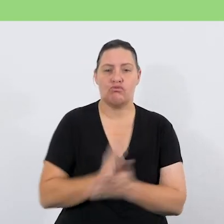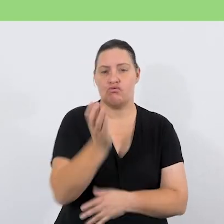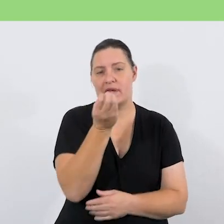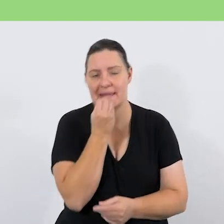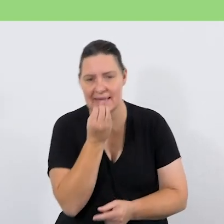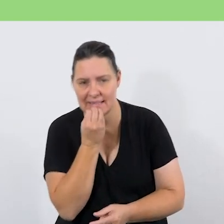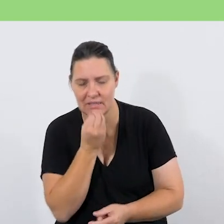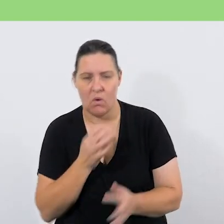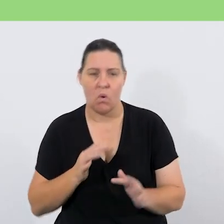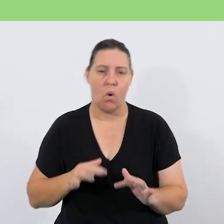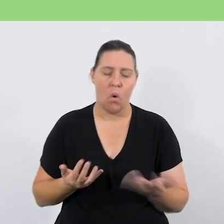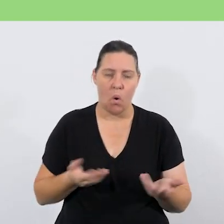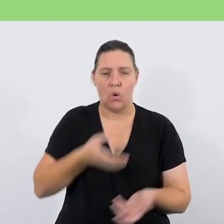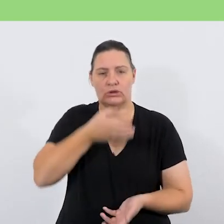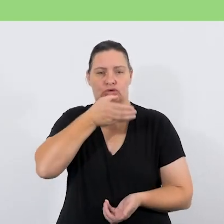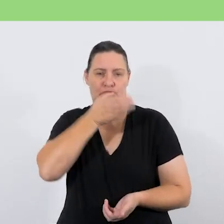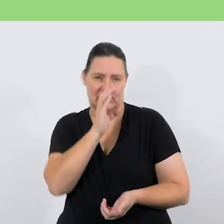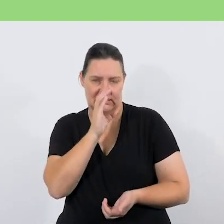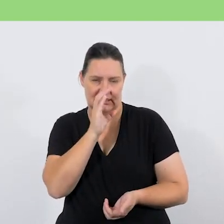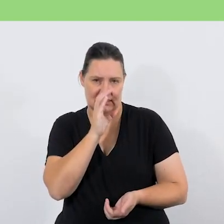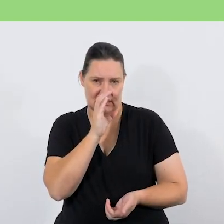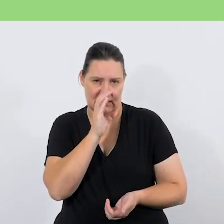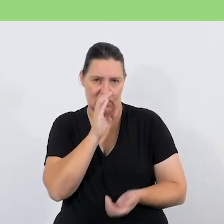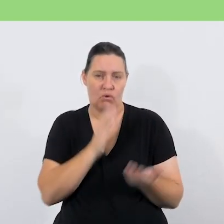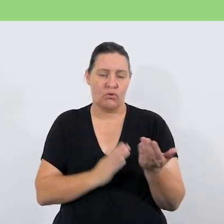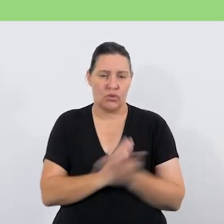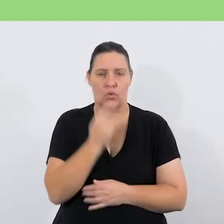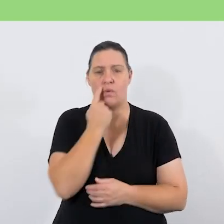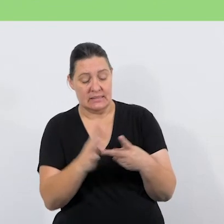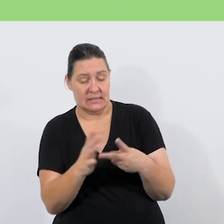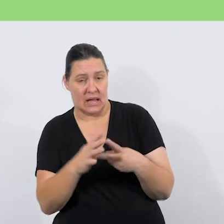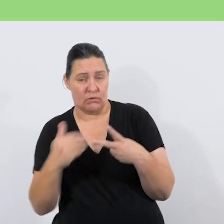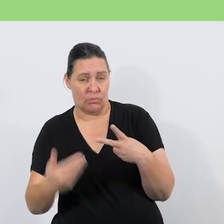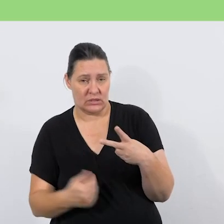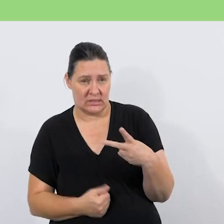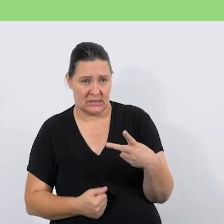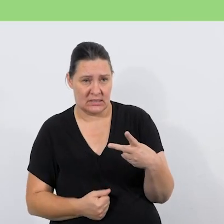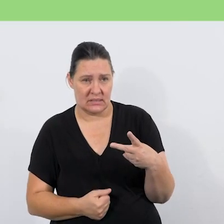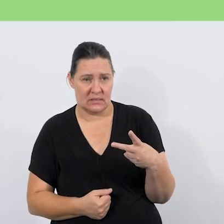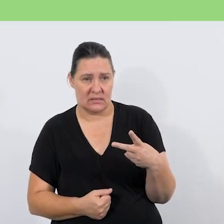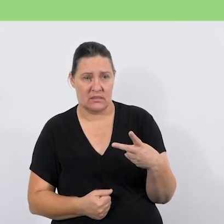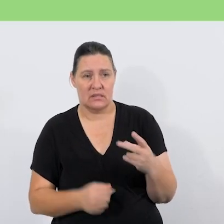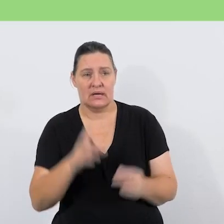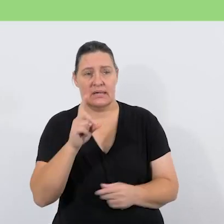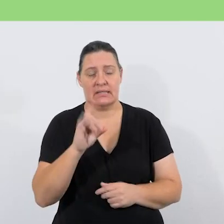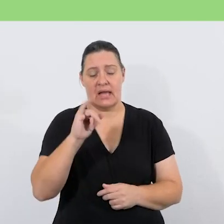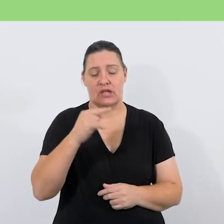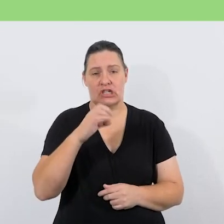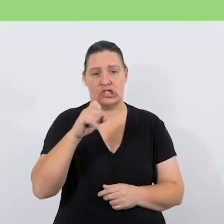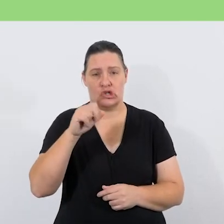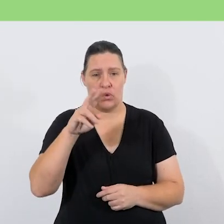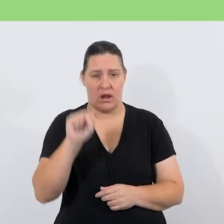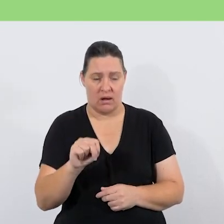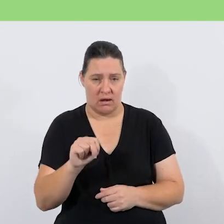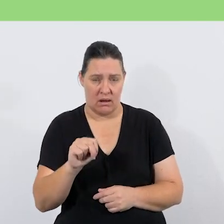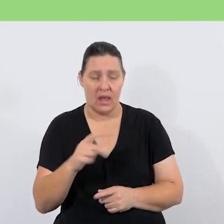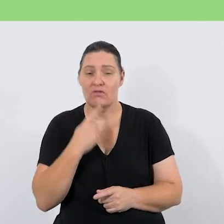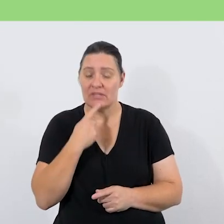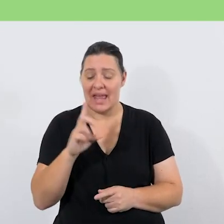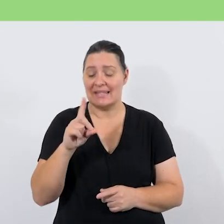is pretty much almost the same. So it starts from the mouth. Both of them have a mouth, and then it moves down